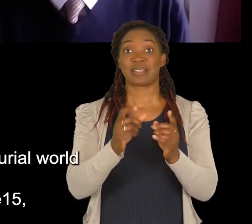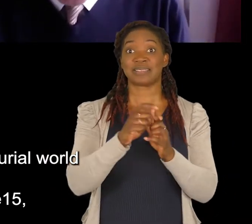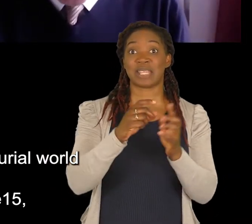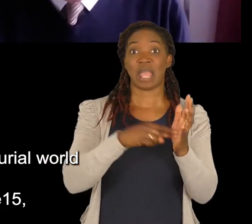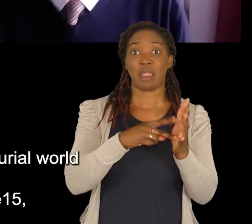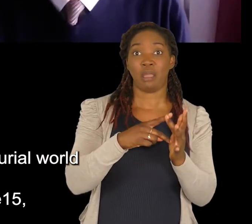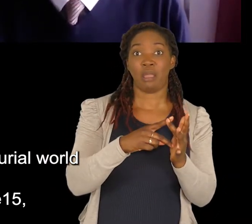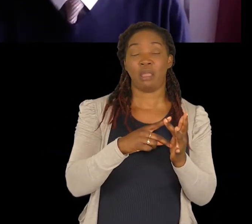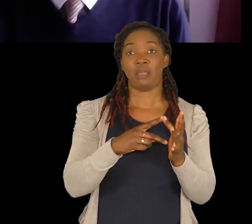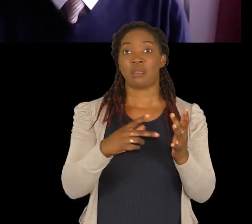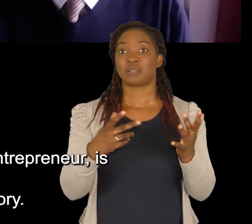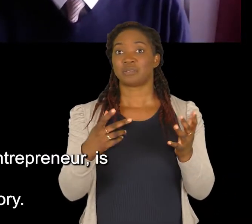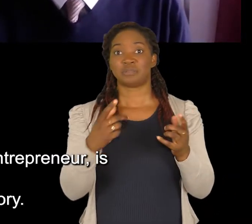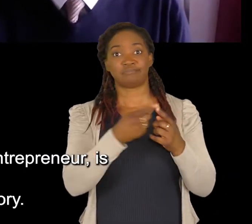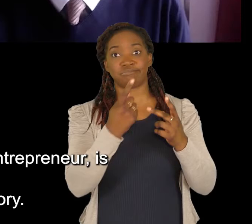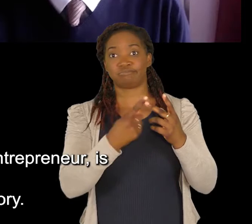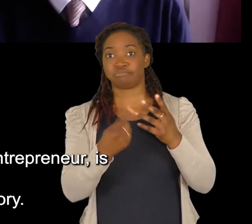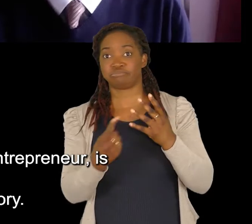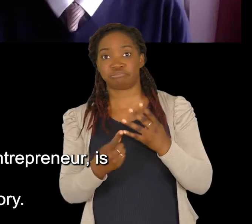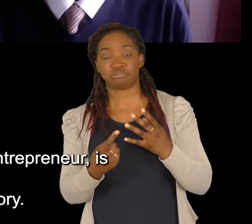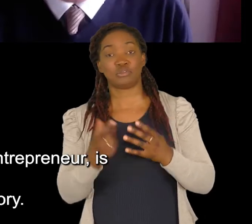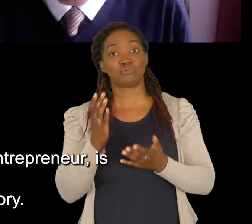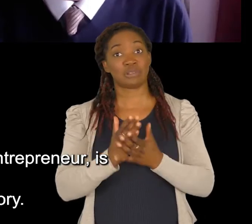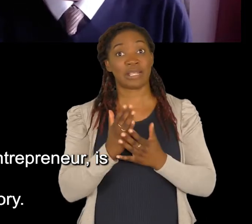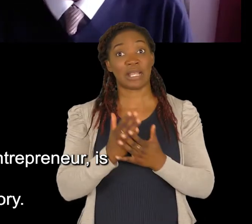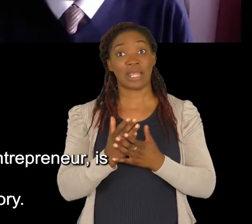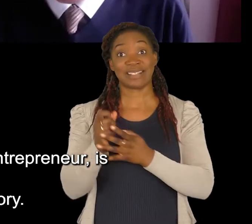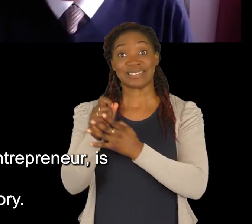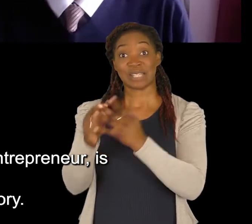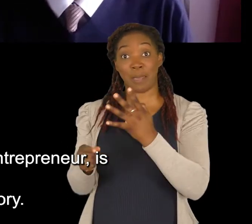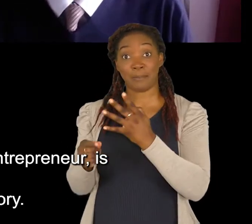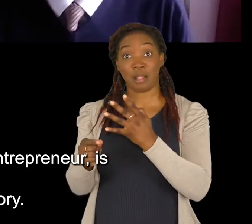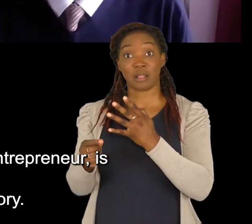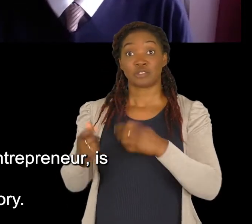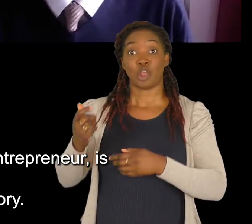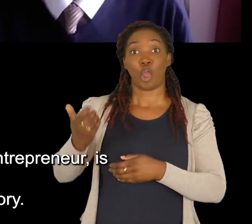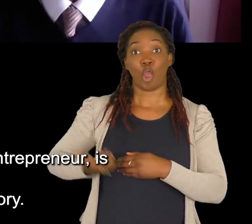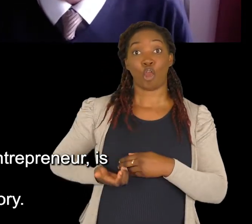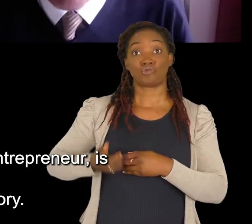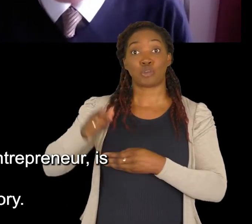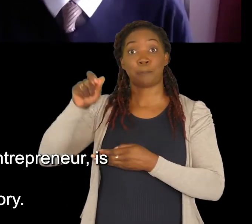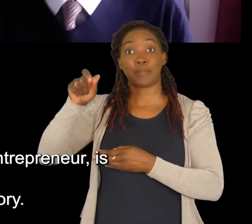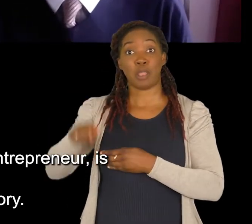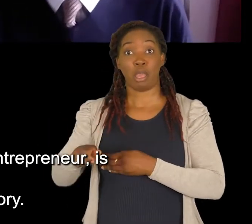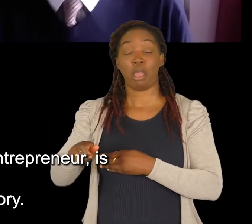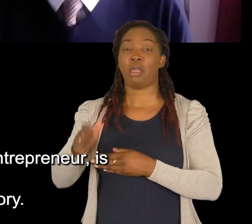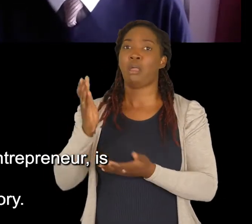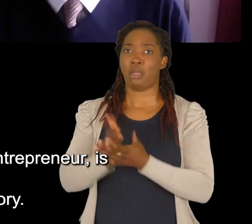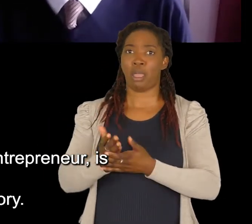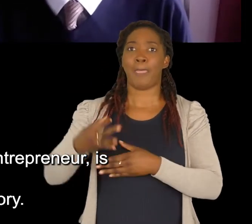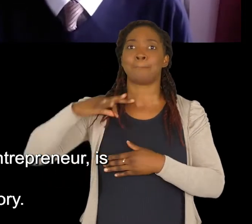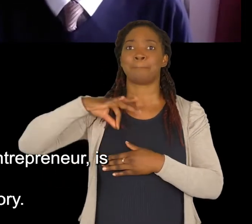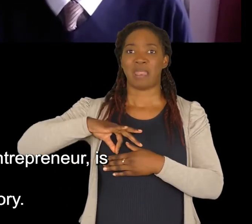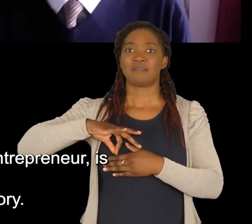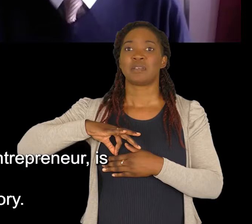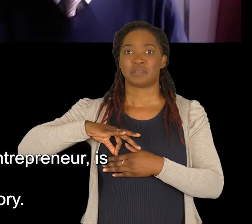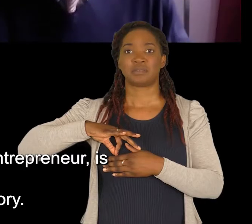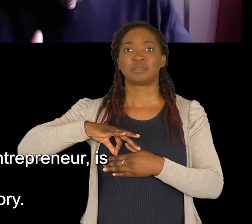DNI and We the 15 and all these initiatives, being disabled and being an entrepreneur is a benefit. There